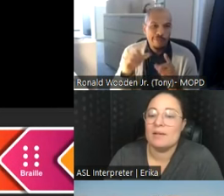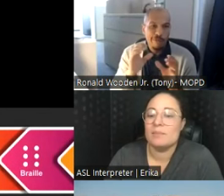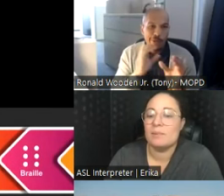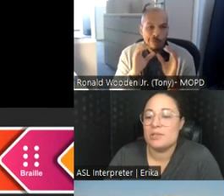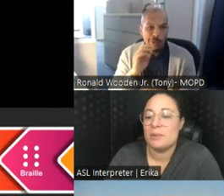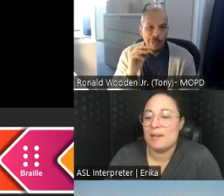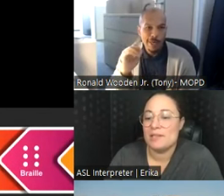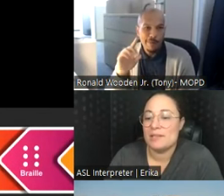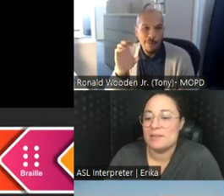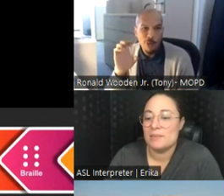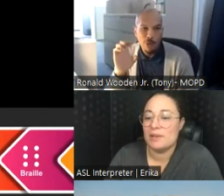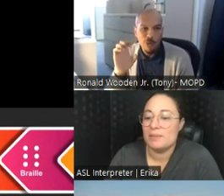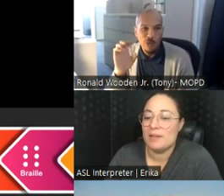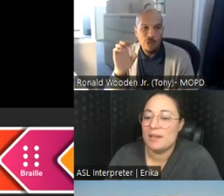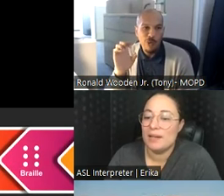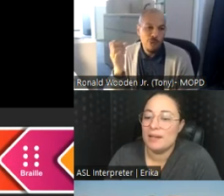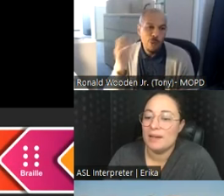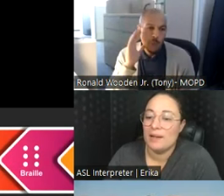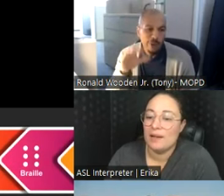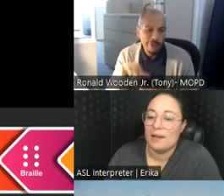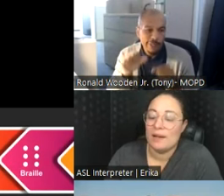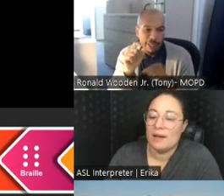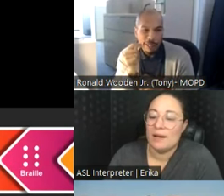And please show patience when communicating.